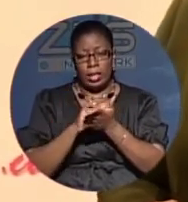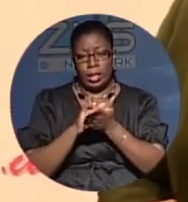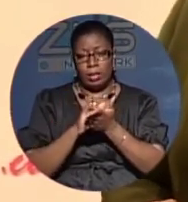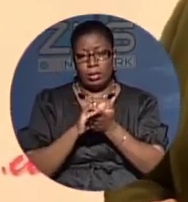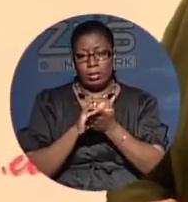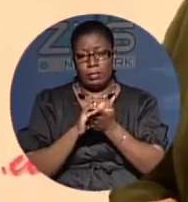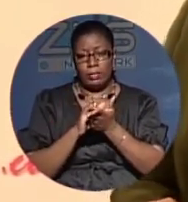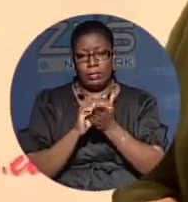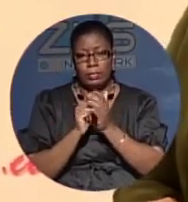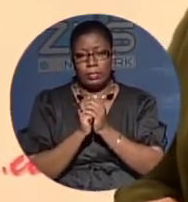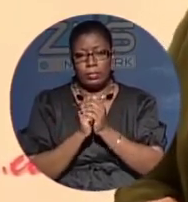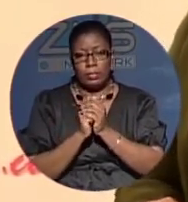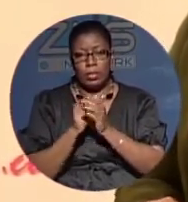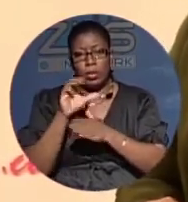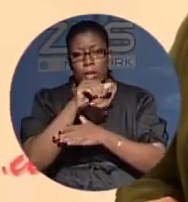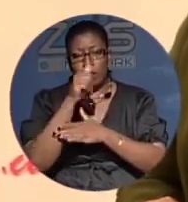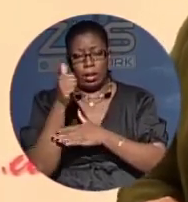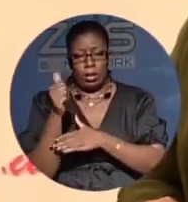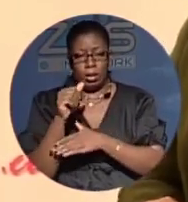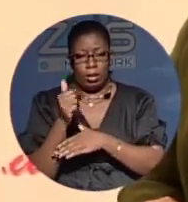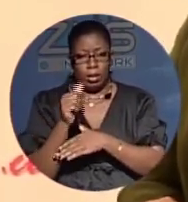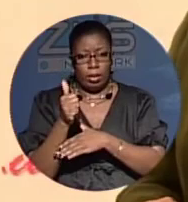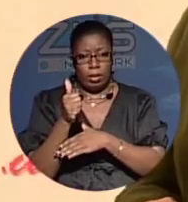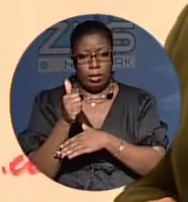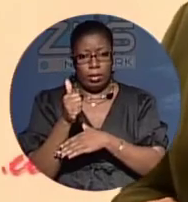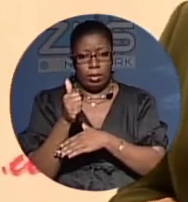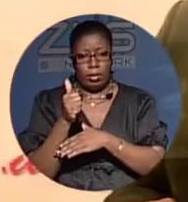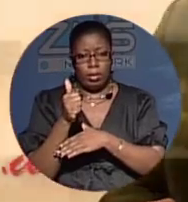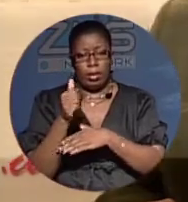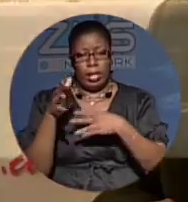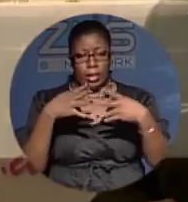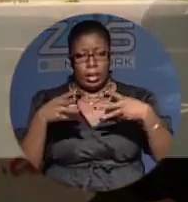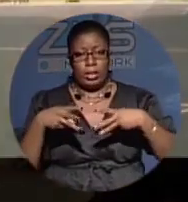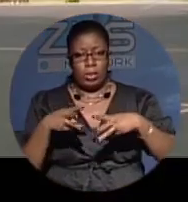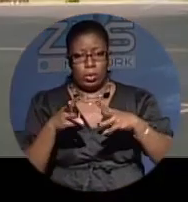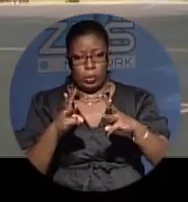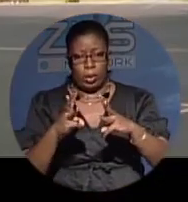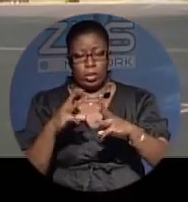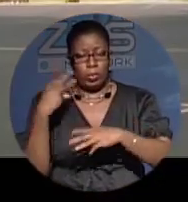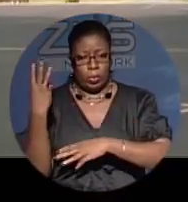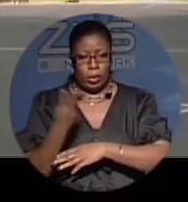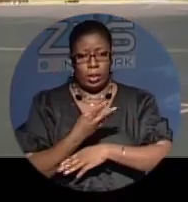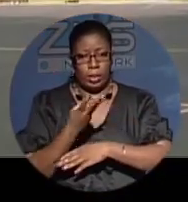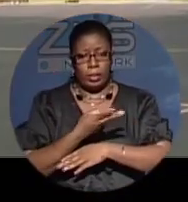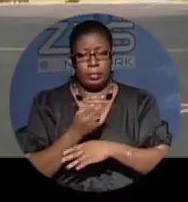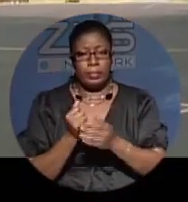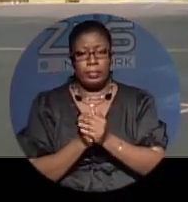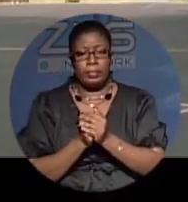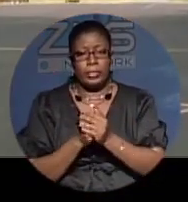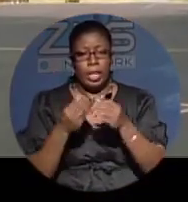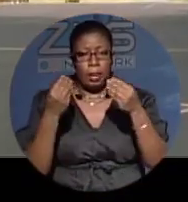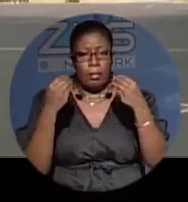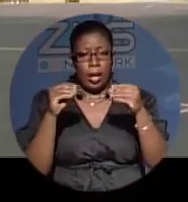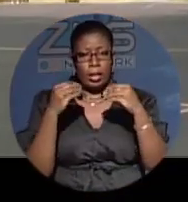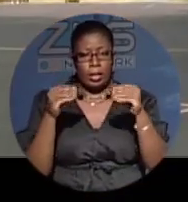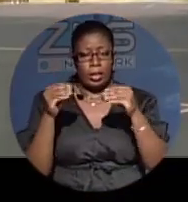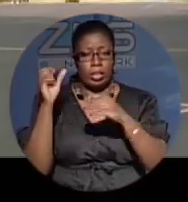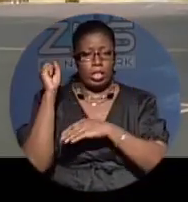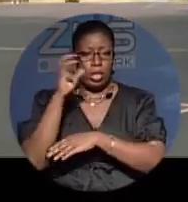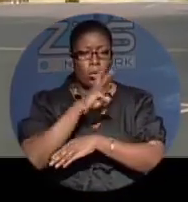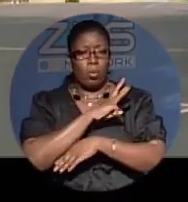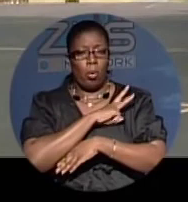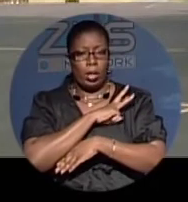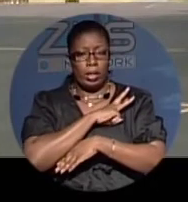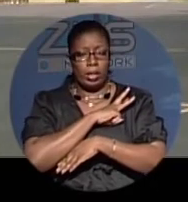to discussions about other initiatives from many other gateways. Vice President of Marketing for NAD, Vernice Walkane, says they welcome